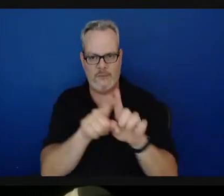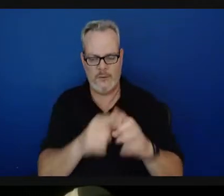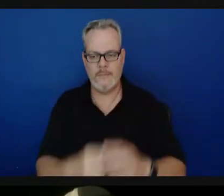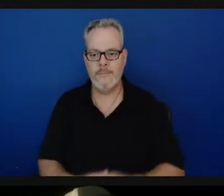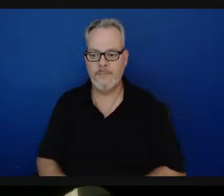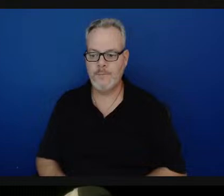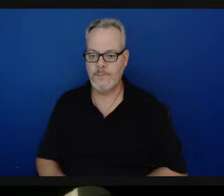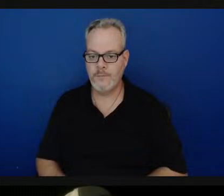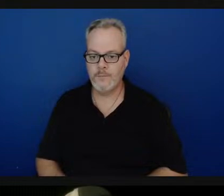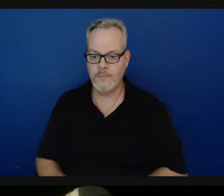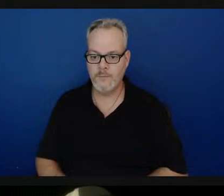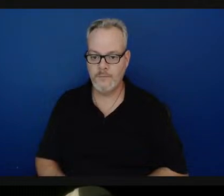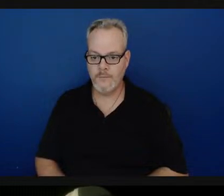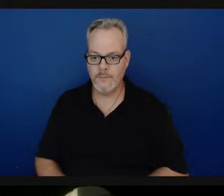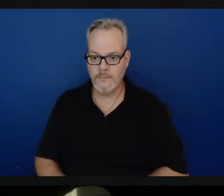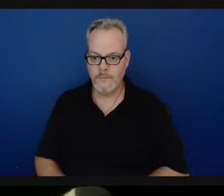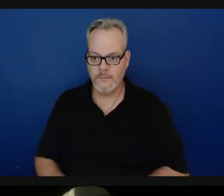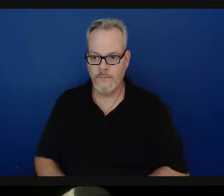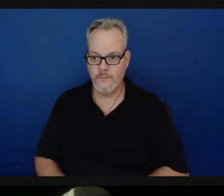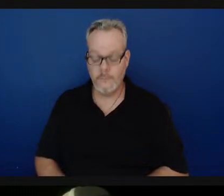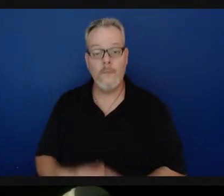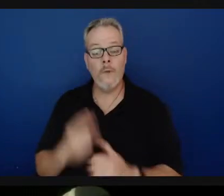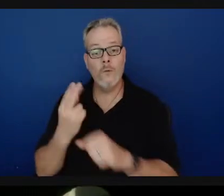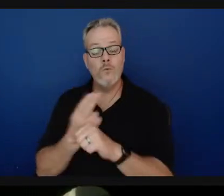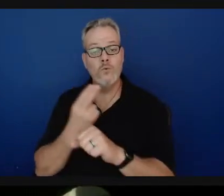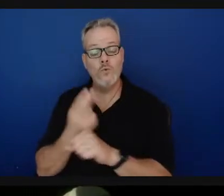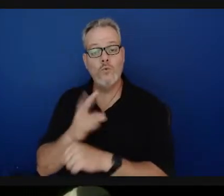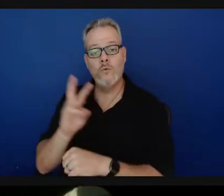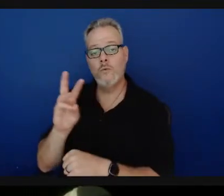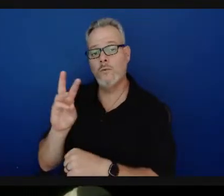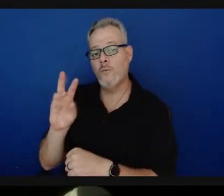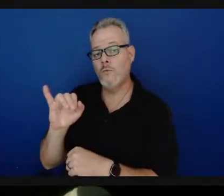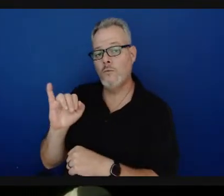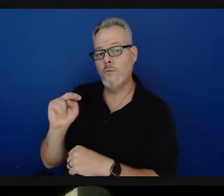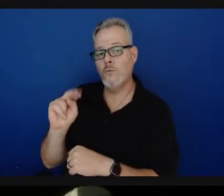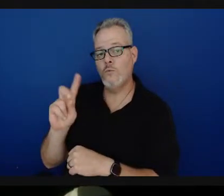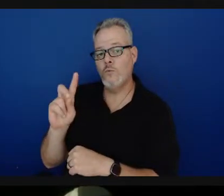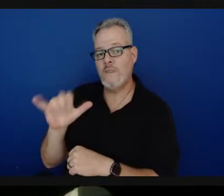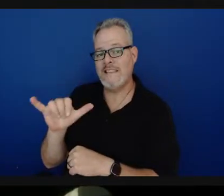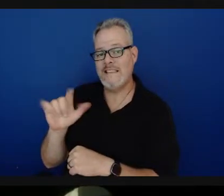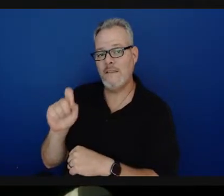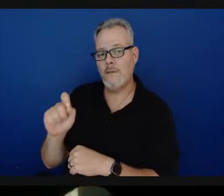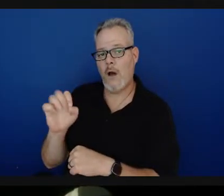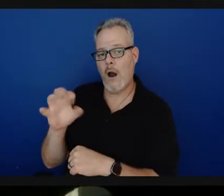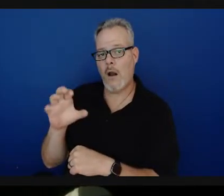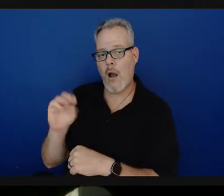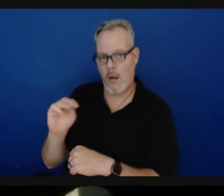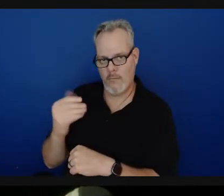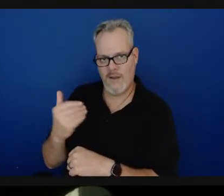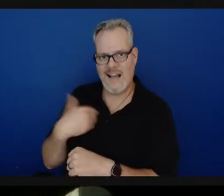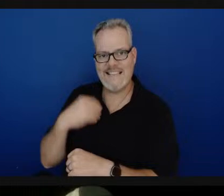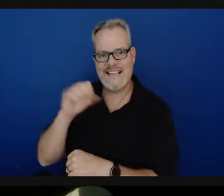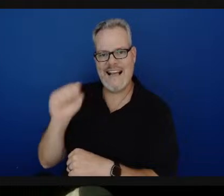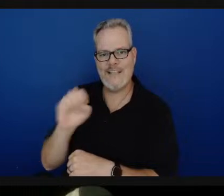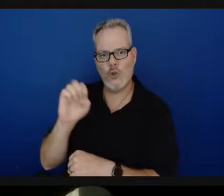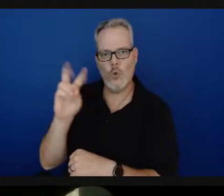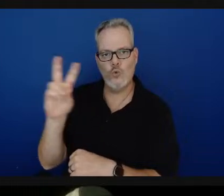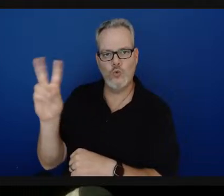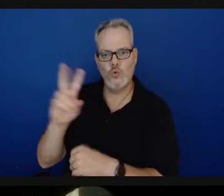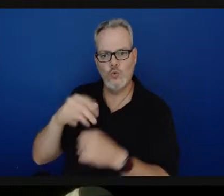We can go to the windy.com SO2 layer and look at our SO2 plume